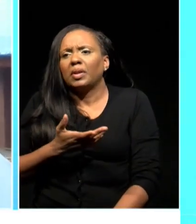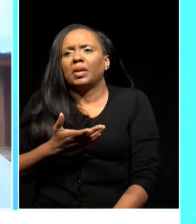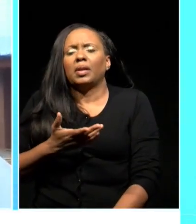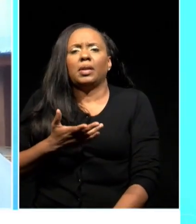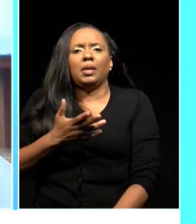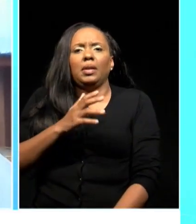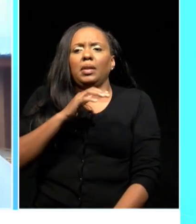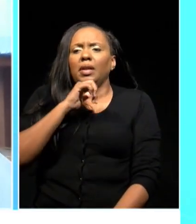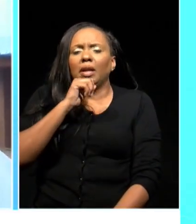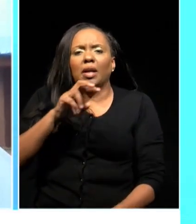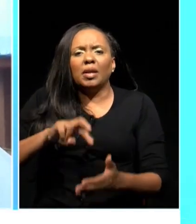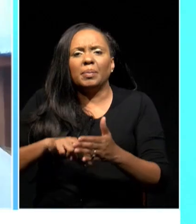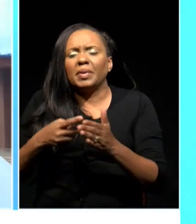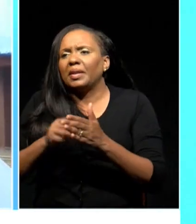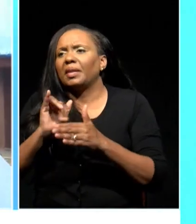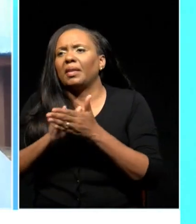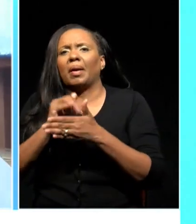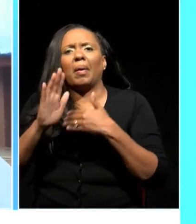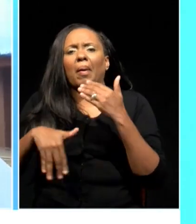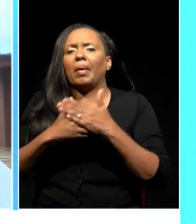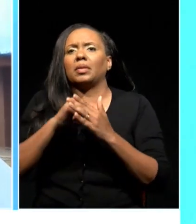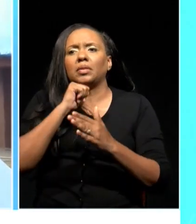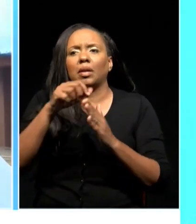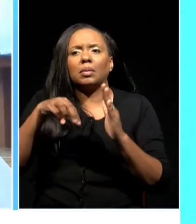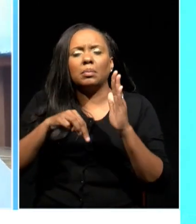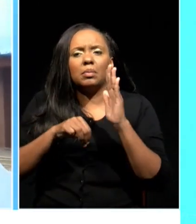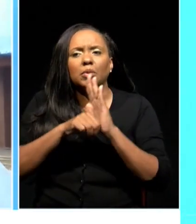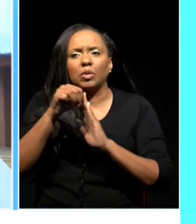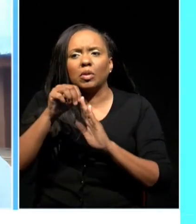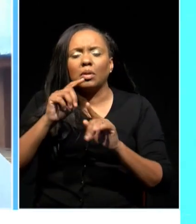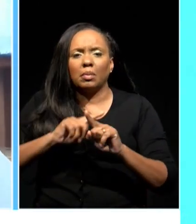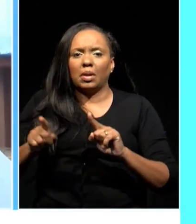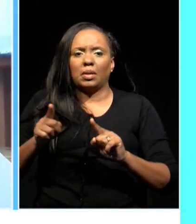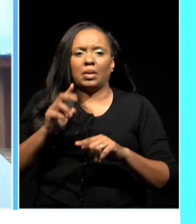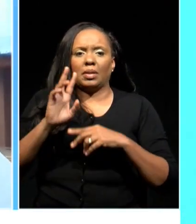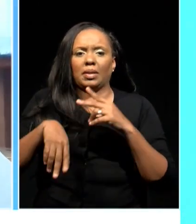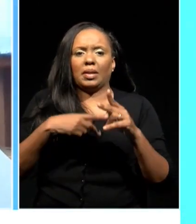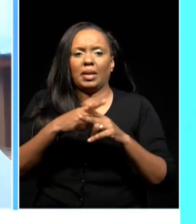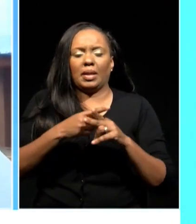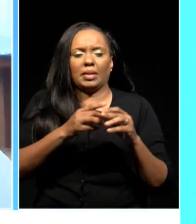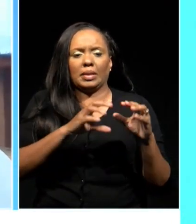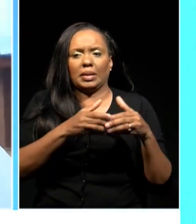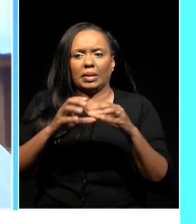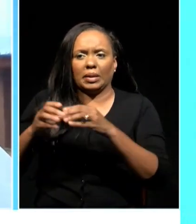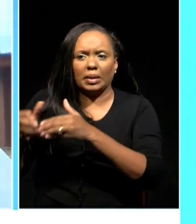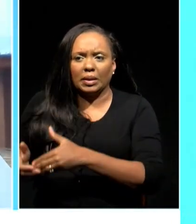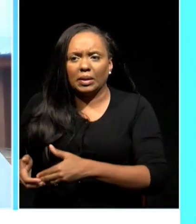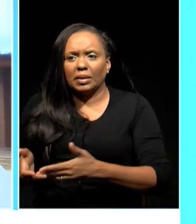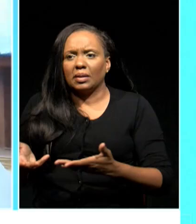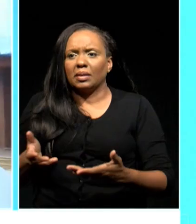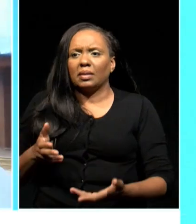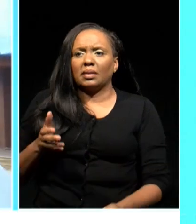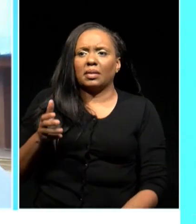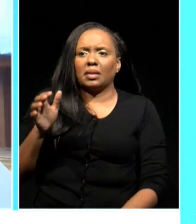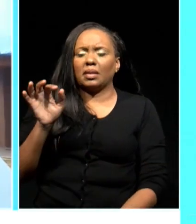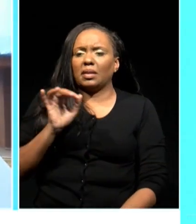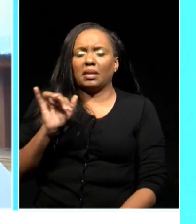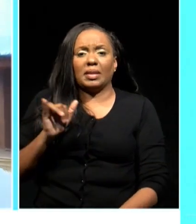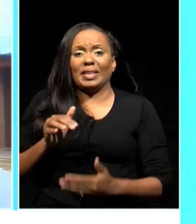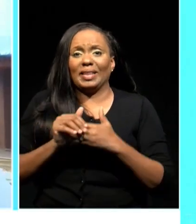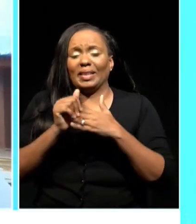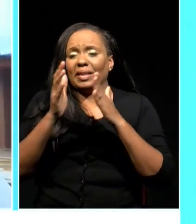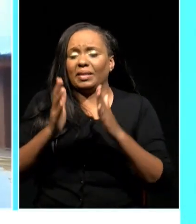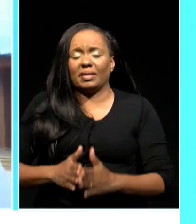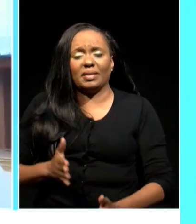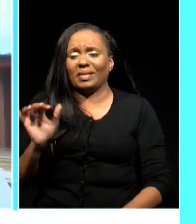and naive. It is that the particular set of third parties that we have right now are led by a level almost disgraceful of